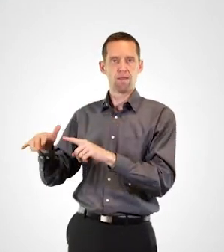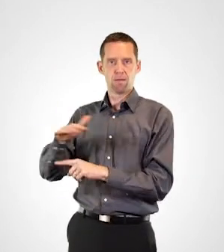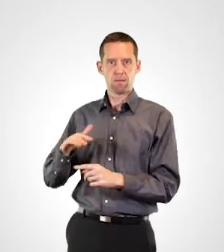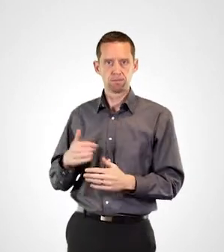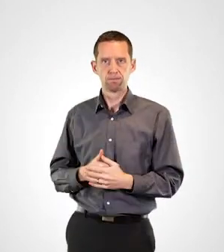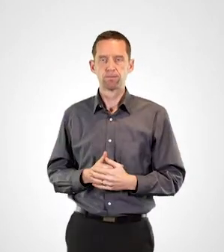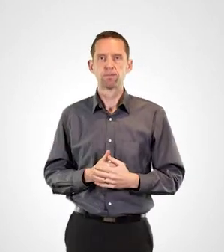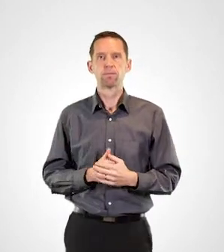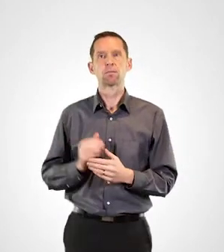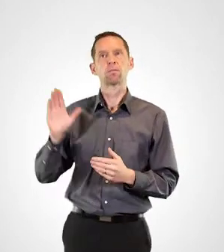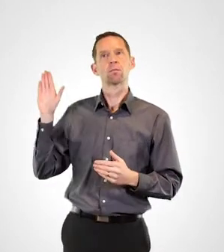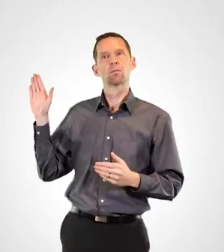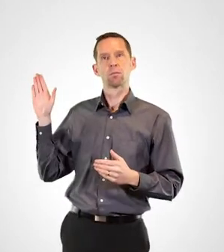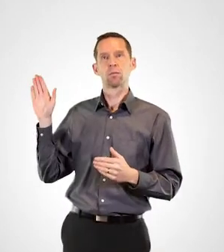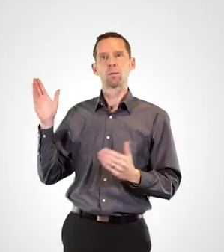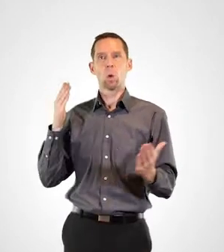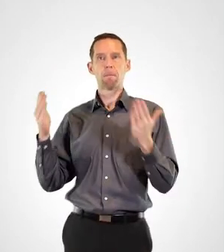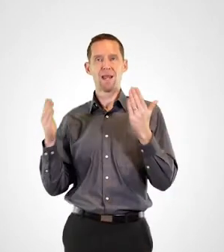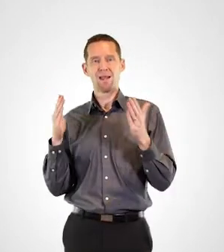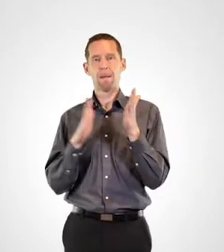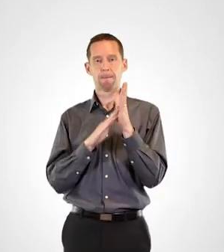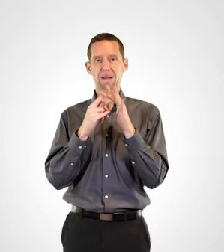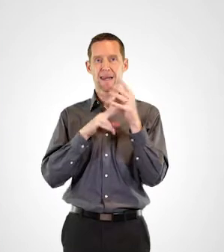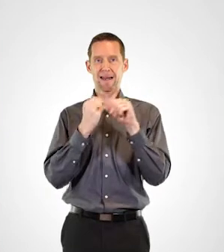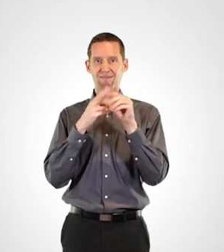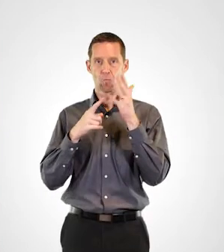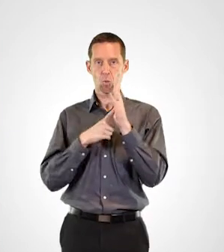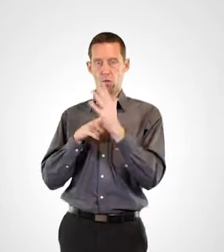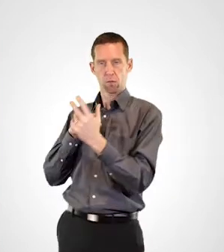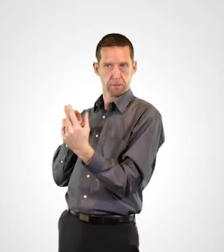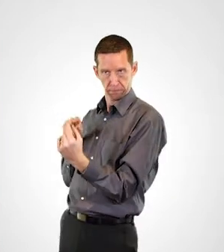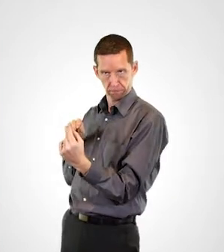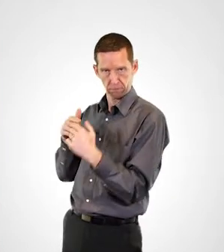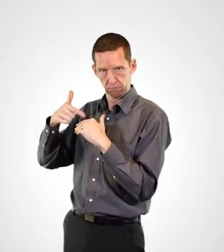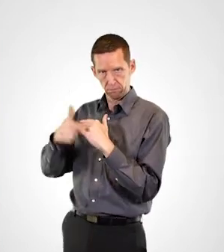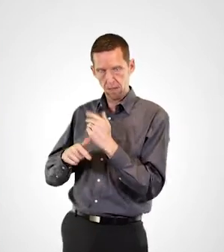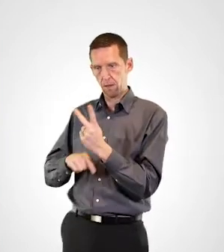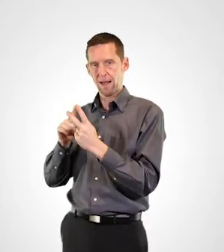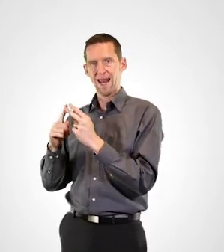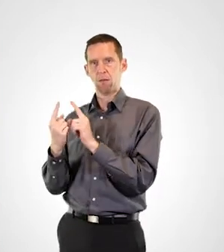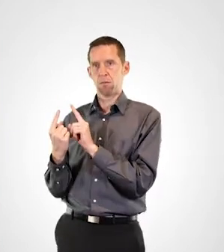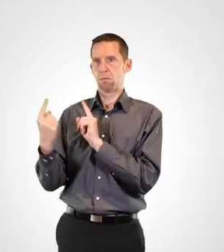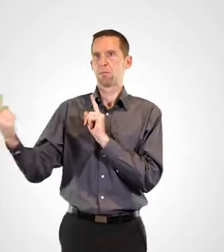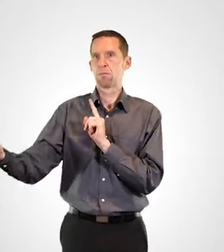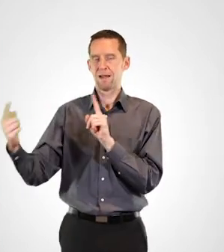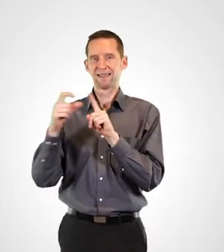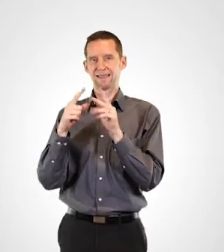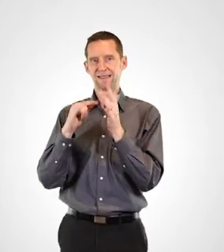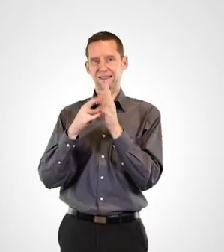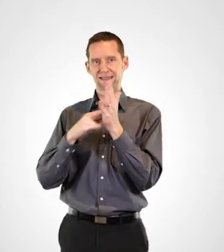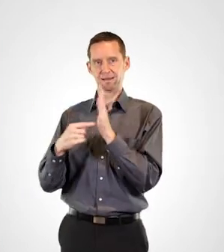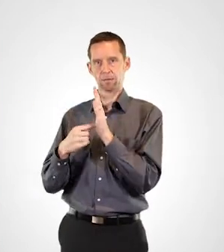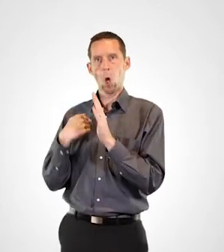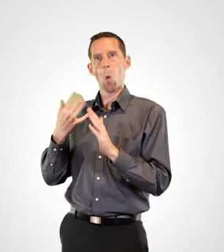child. Here's a comparison of meaningful and distant speech. And what we want to see is a lot of